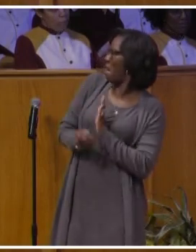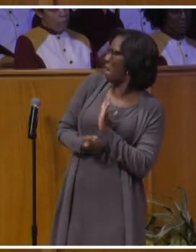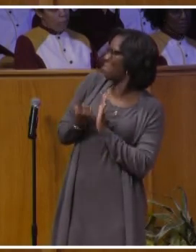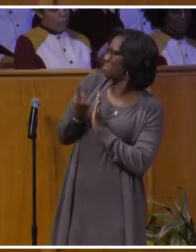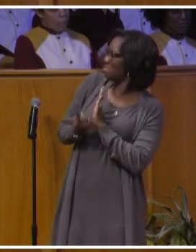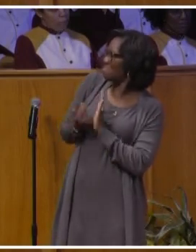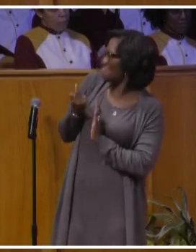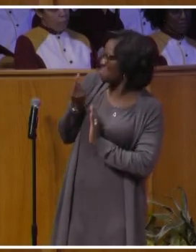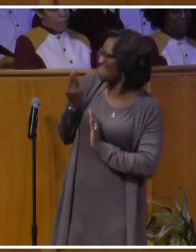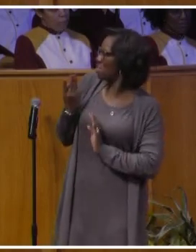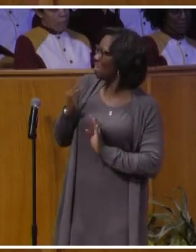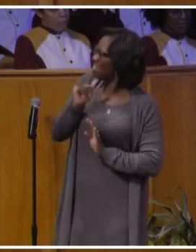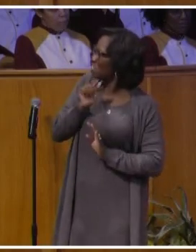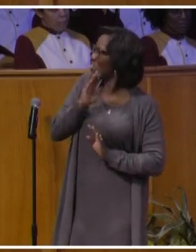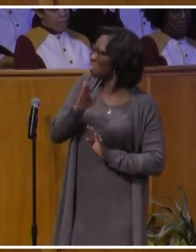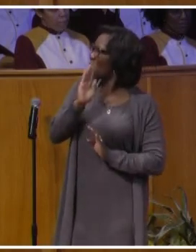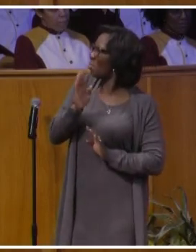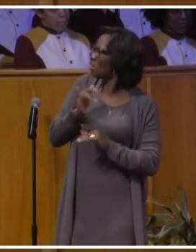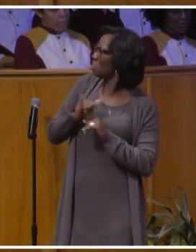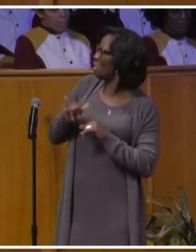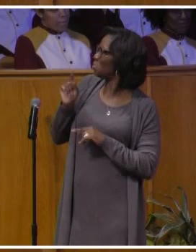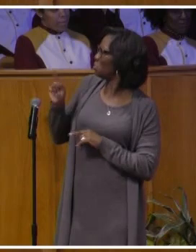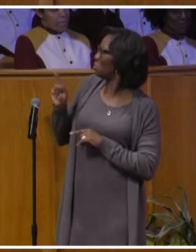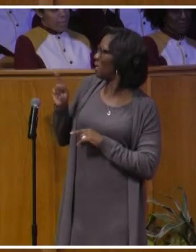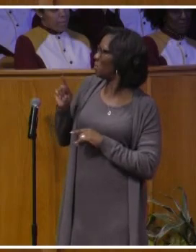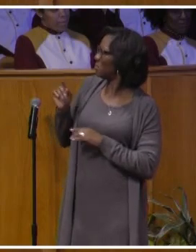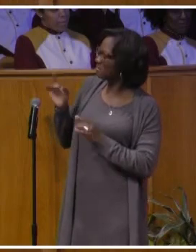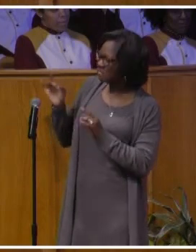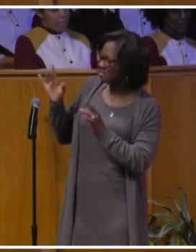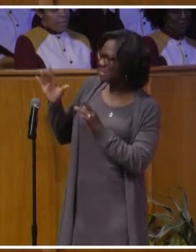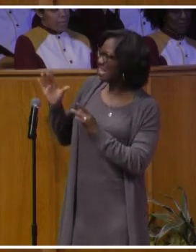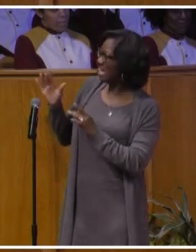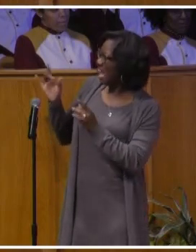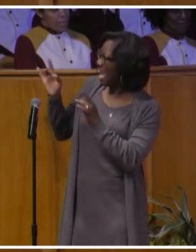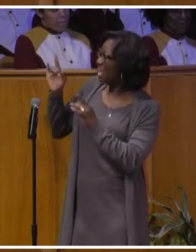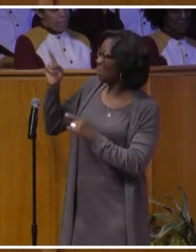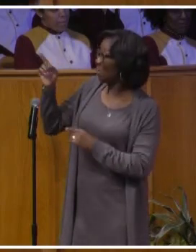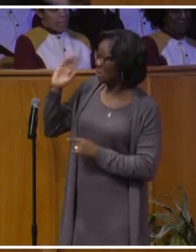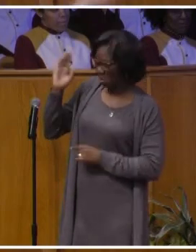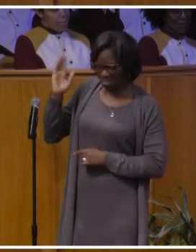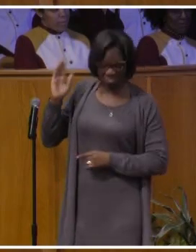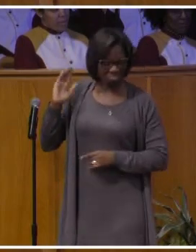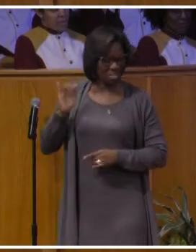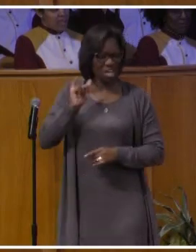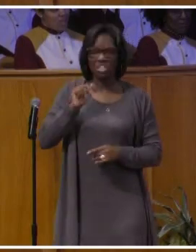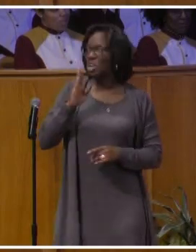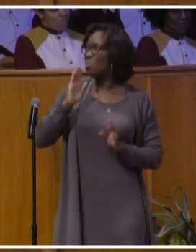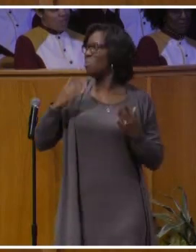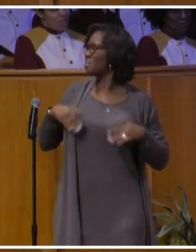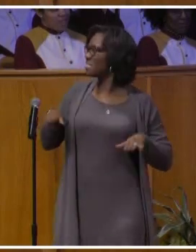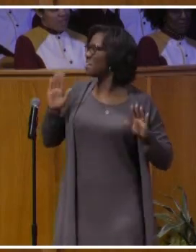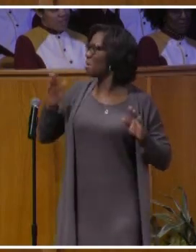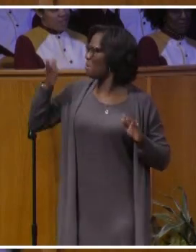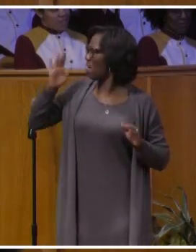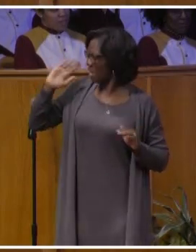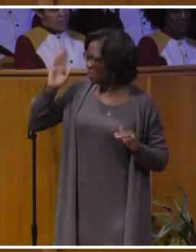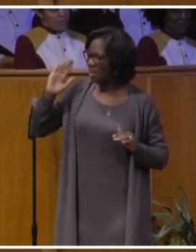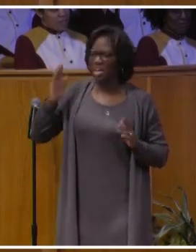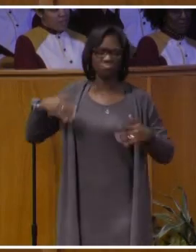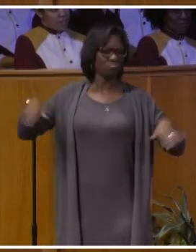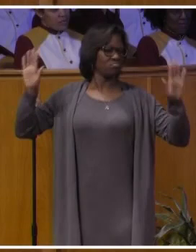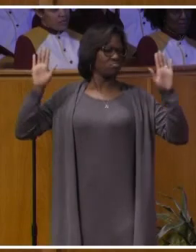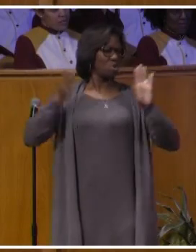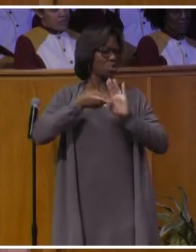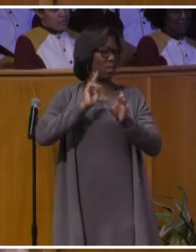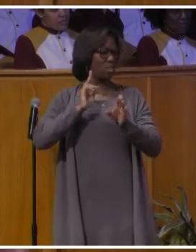hours, Job will curse you to your face. Job will give up on God. Job will throw up his